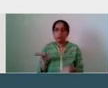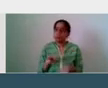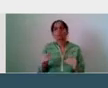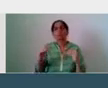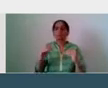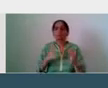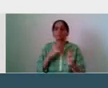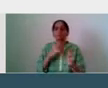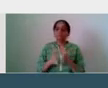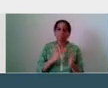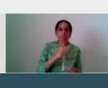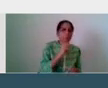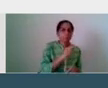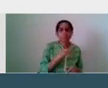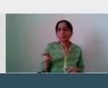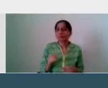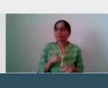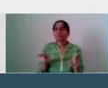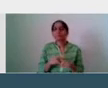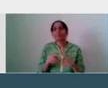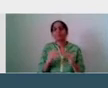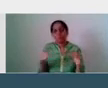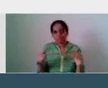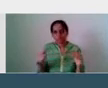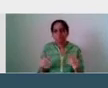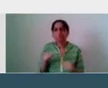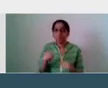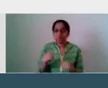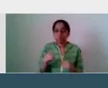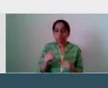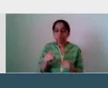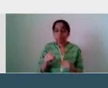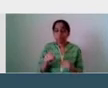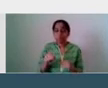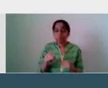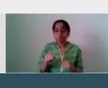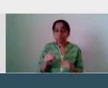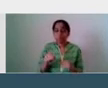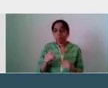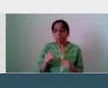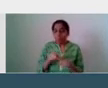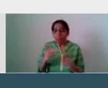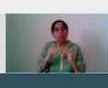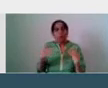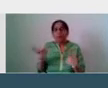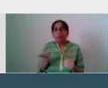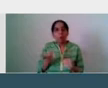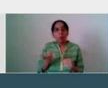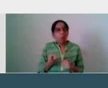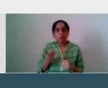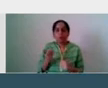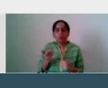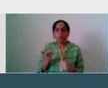this complex thing called object is acquired that fast okay and there is no difference in rate of